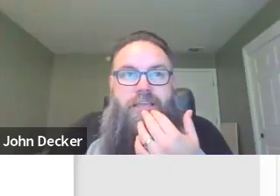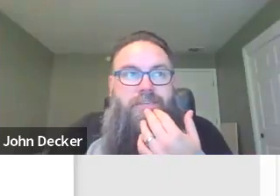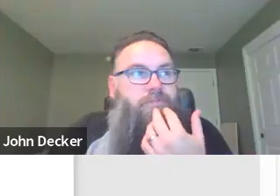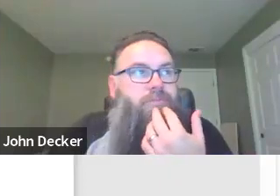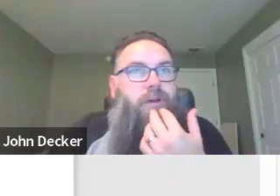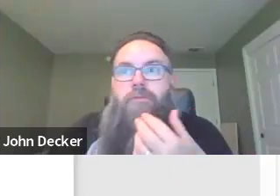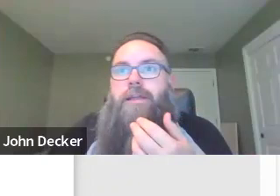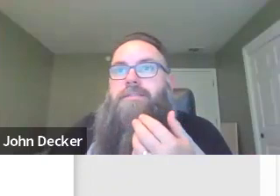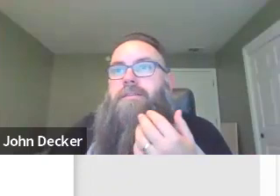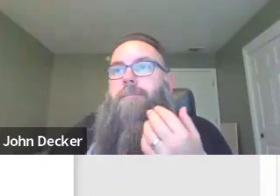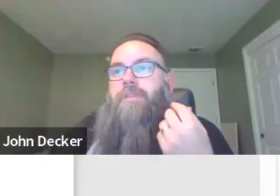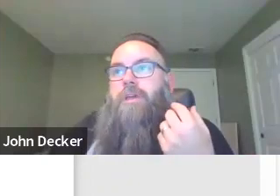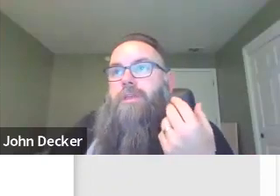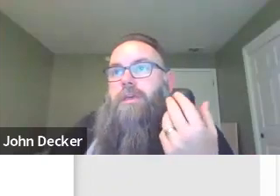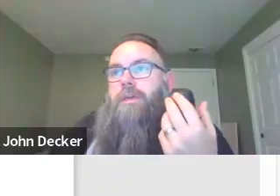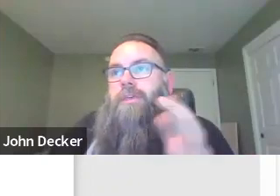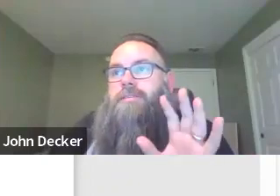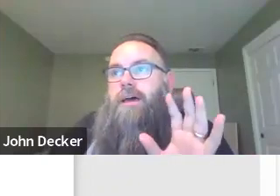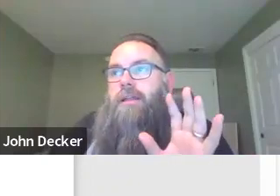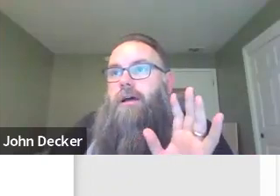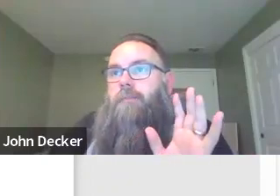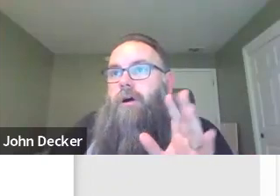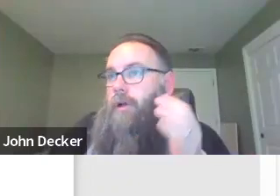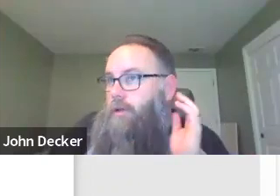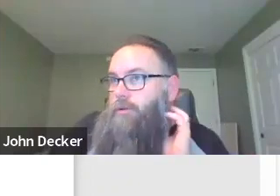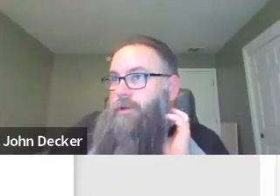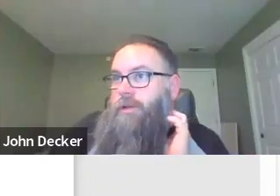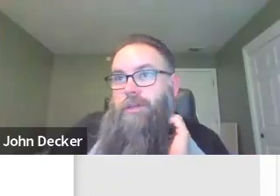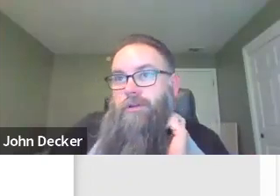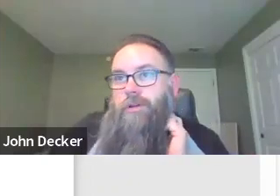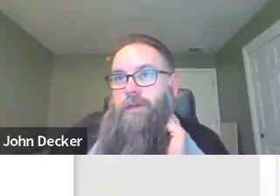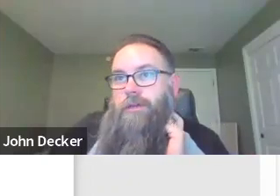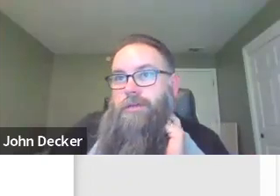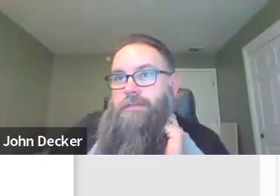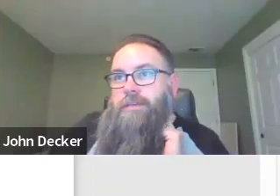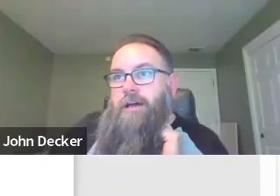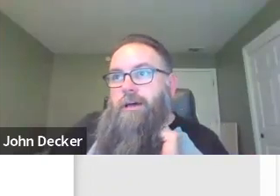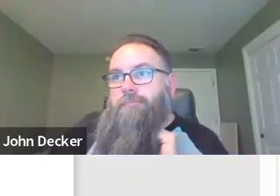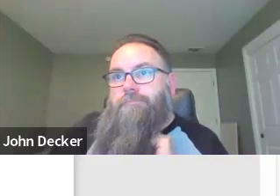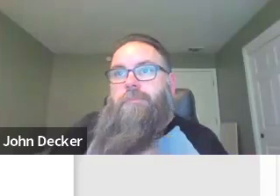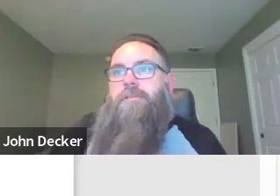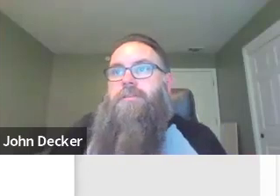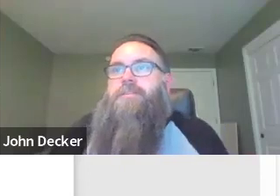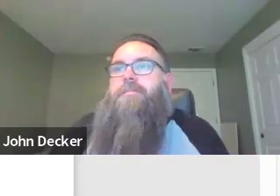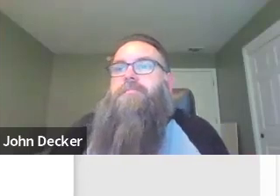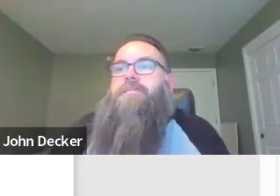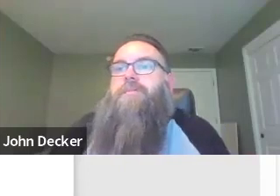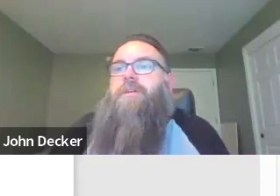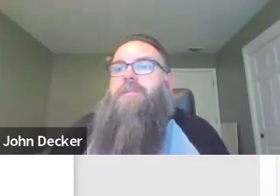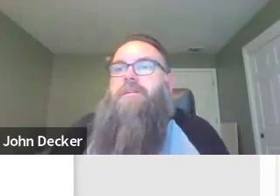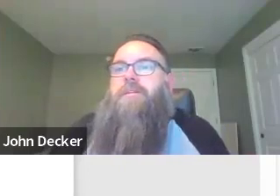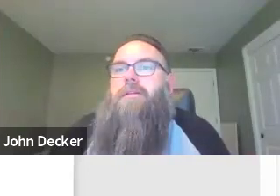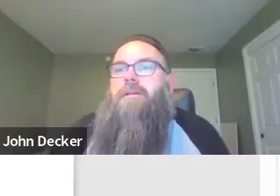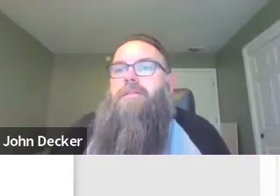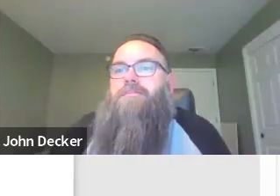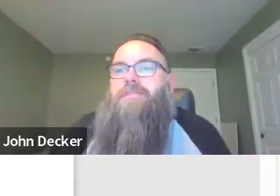of maintaining service provider rates. The things that are included in here is, let's see here. Let me see if I've